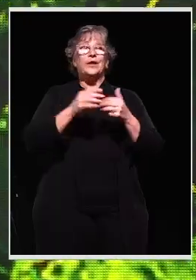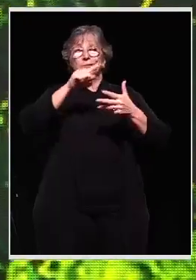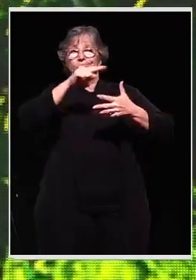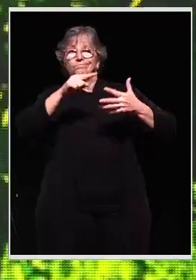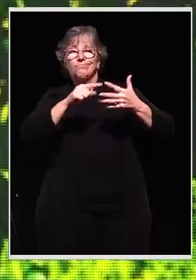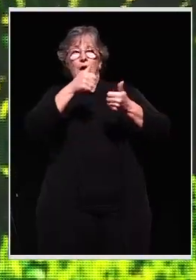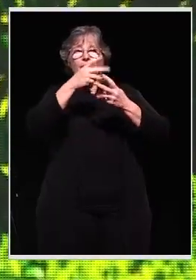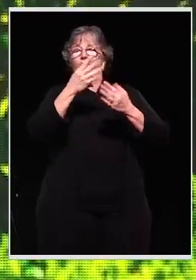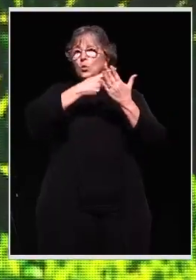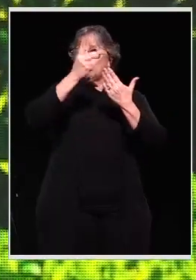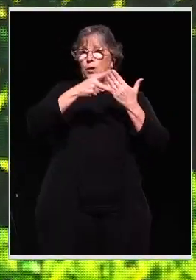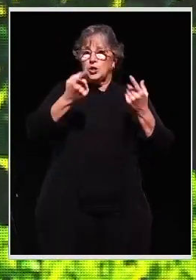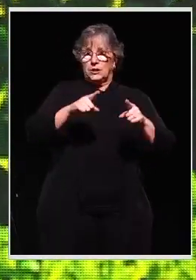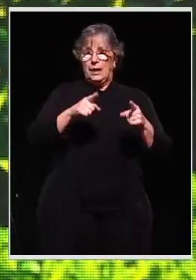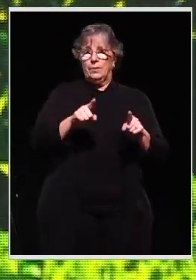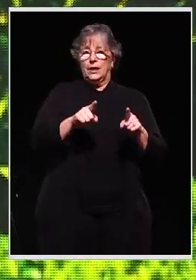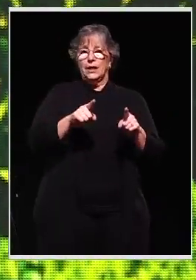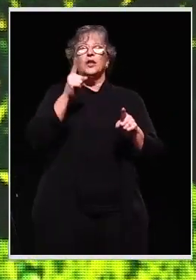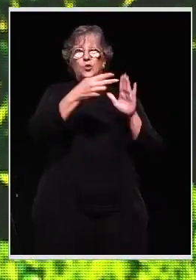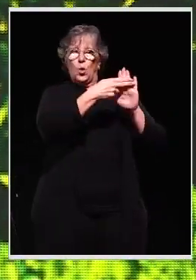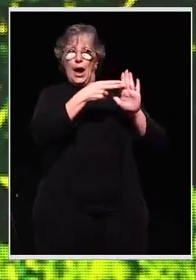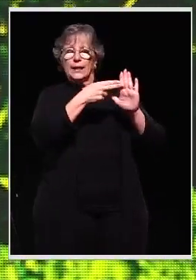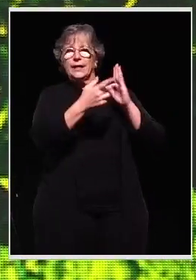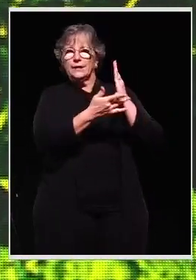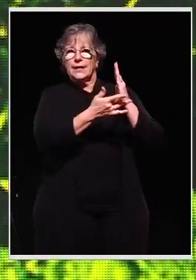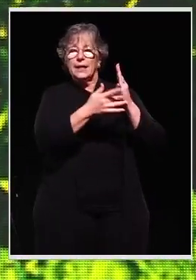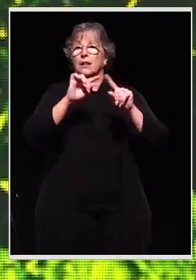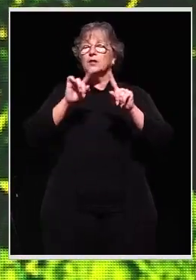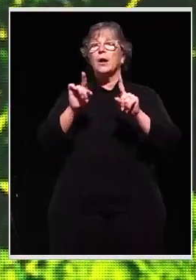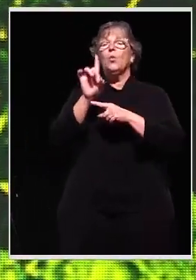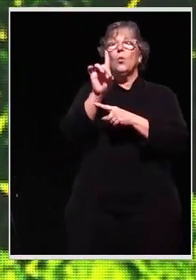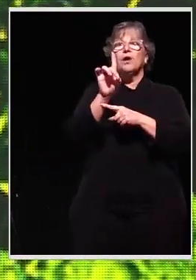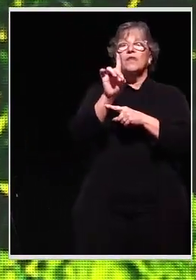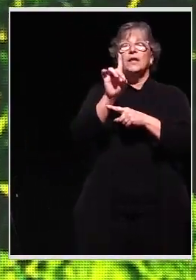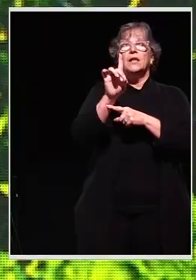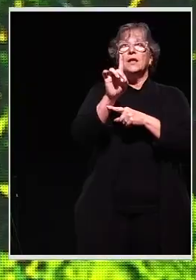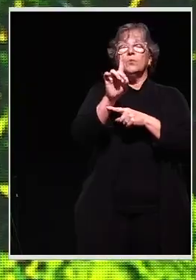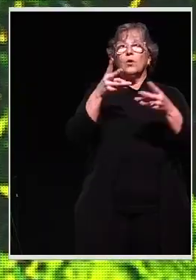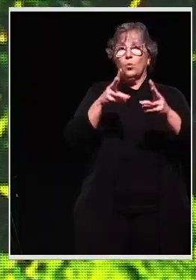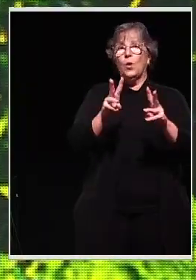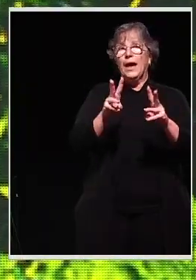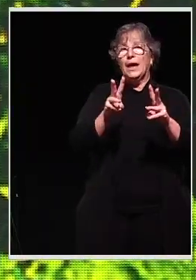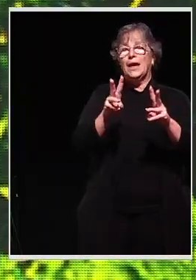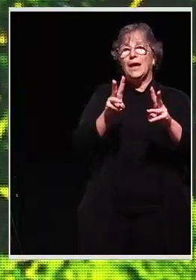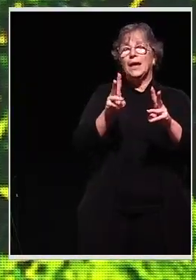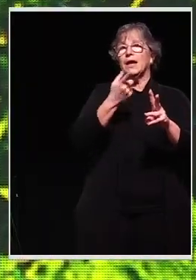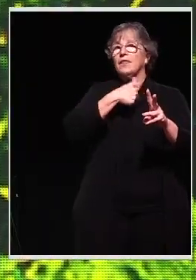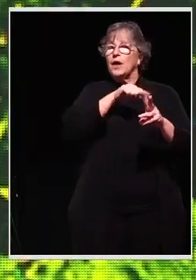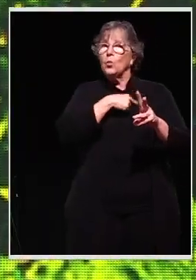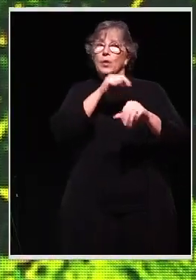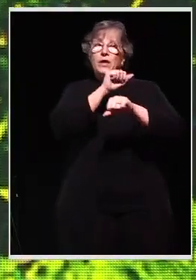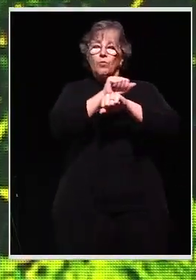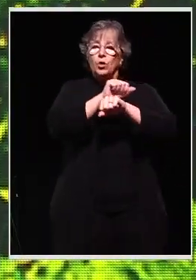in this space, and you know, you highlighted some of those technologies, but one of the, just wanted to highlight one way that we've worked is FAR often